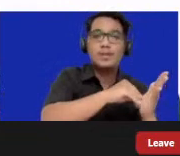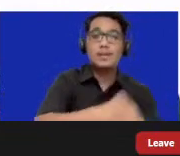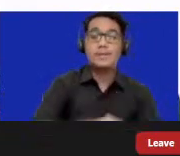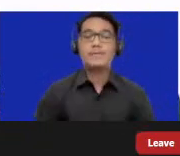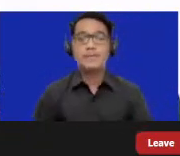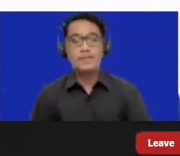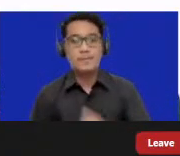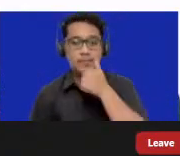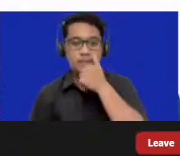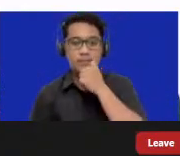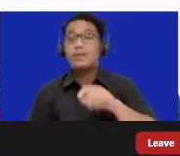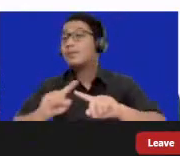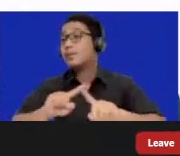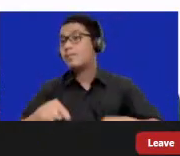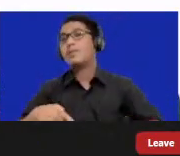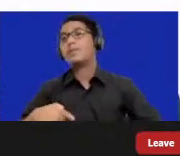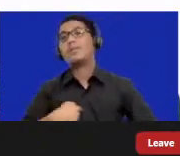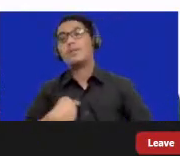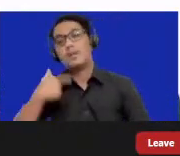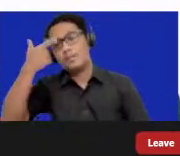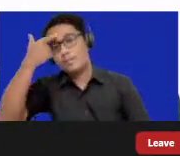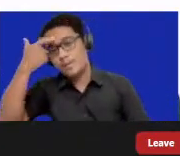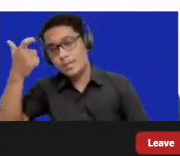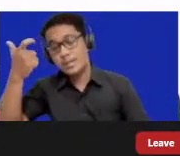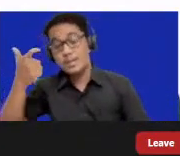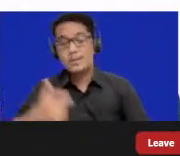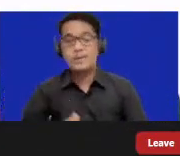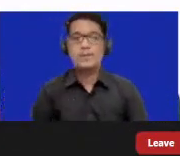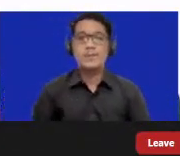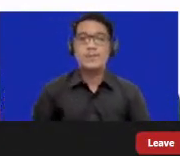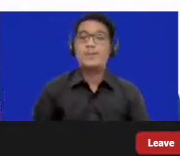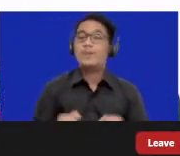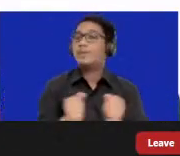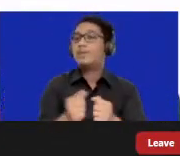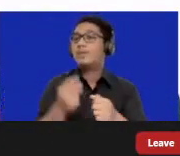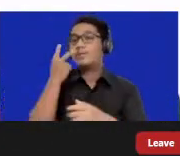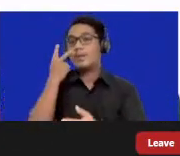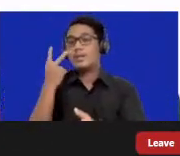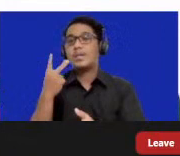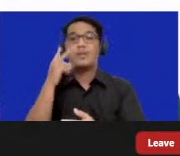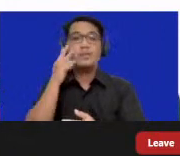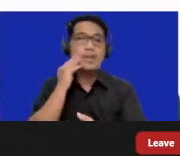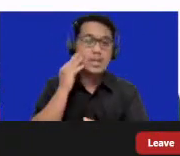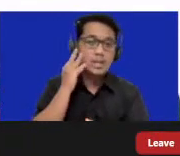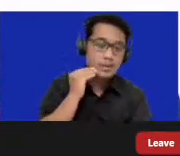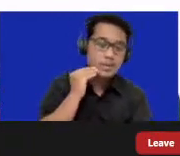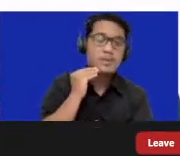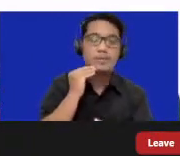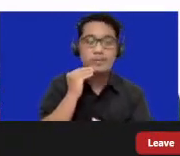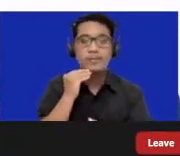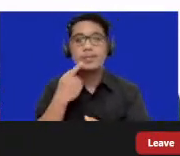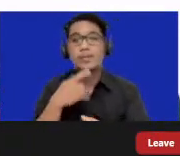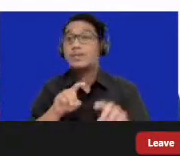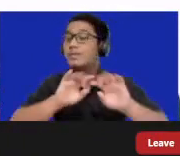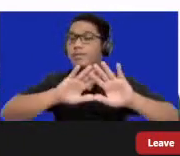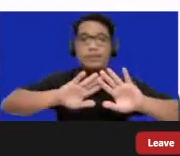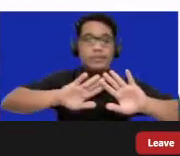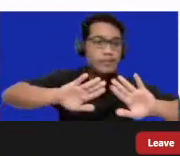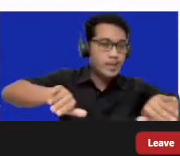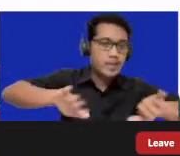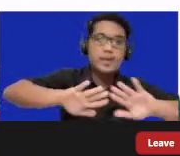seeing and experiencing it would make all the difference. And I would